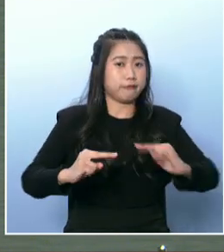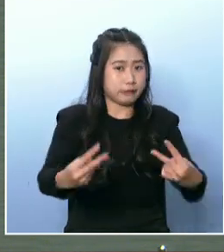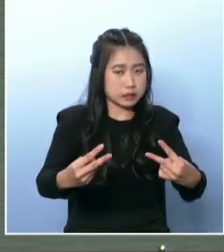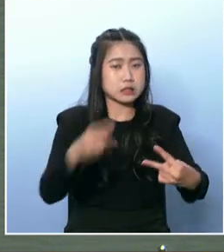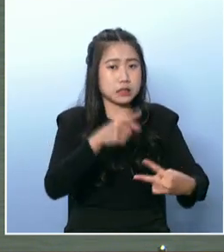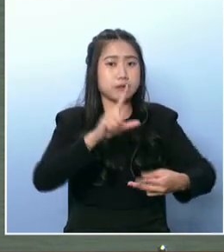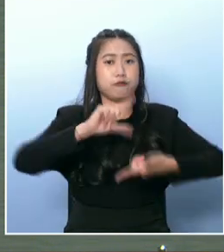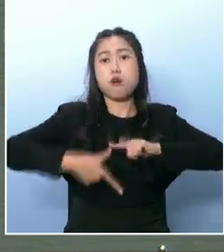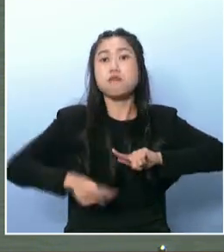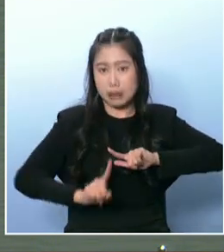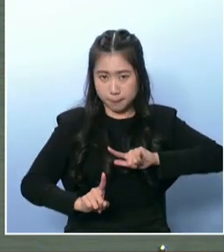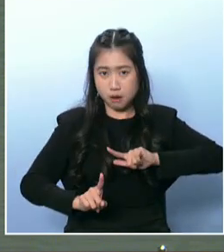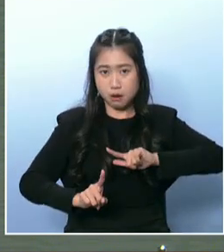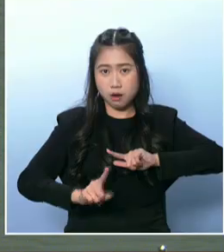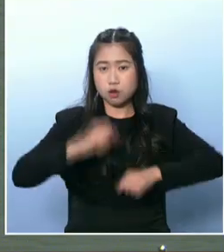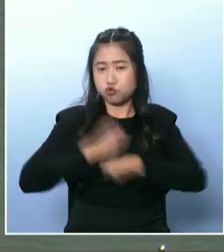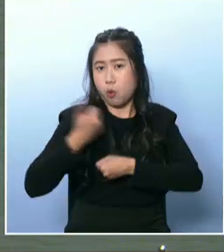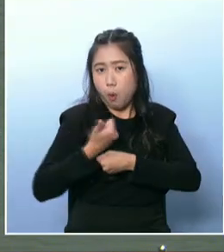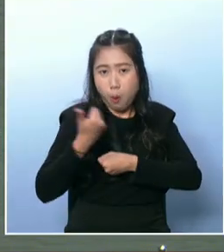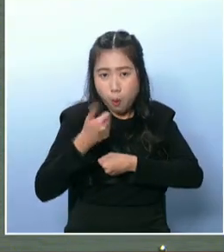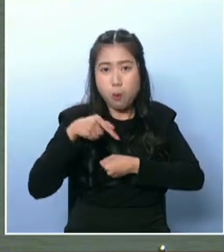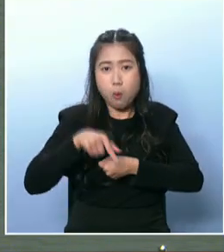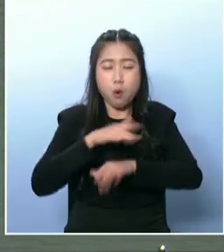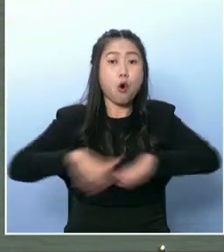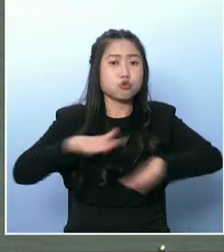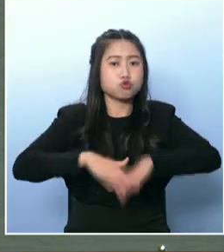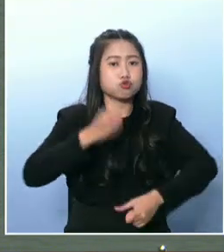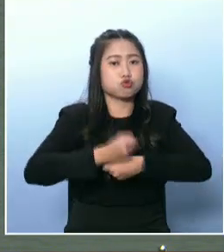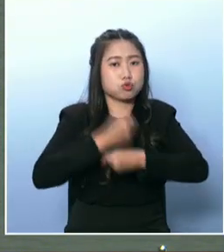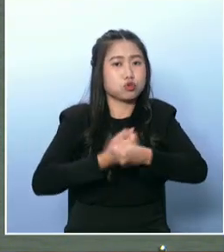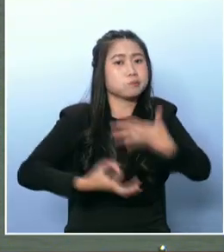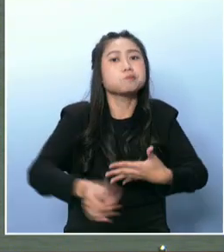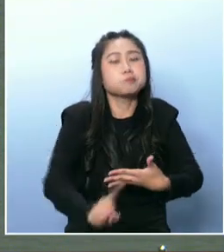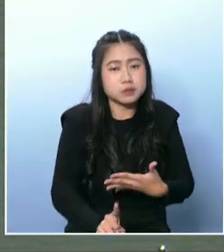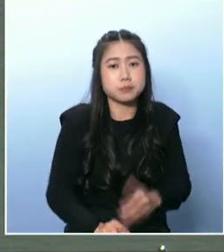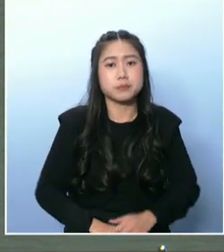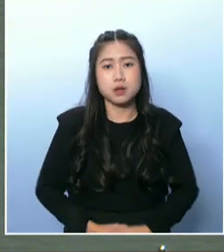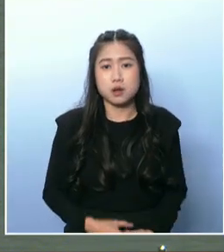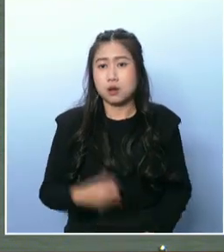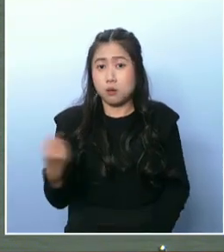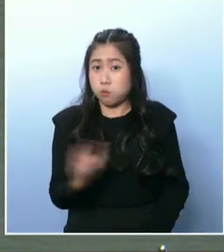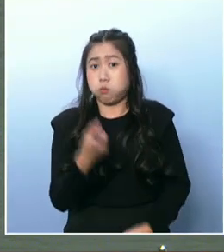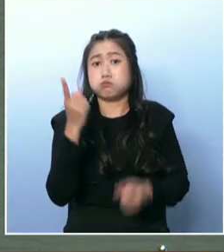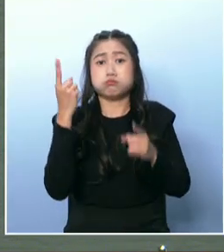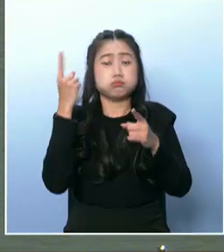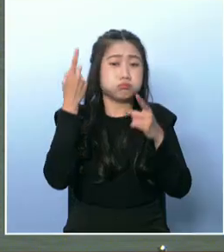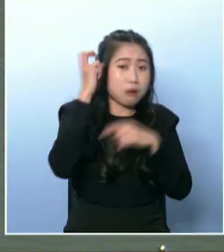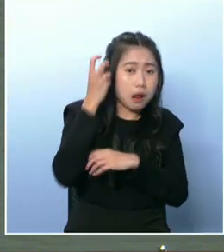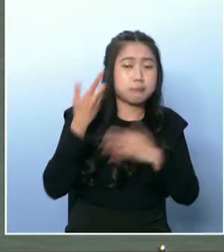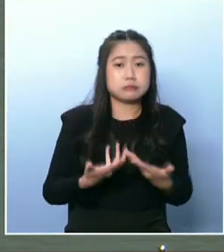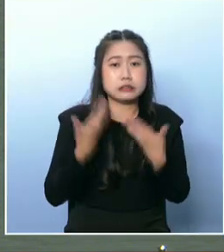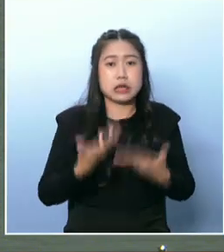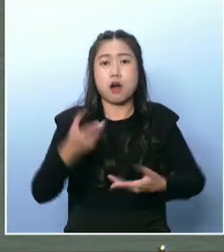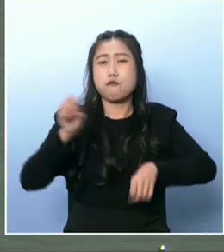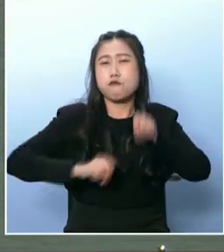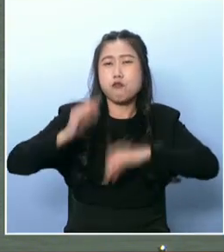these issues? And how are you going to address the matter in the future development of residential care